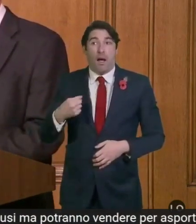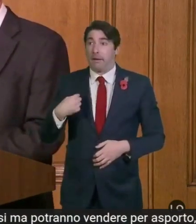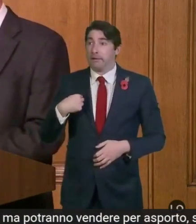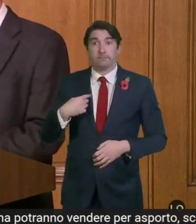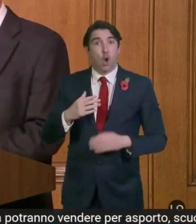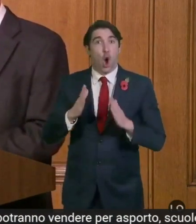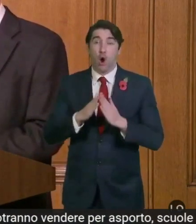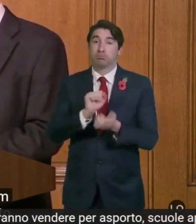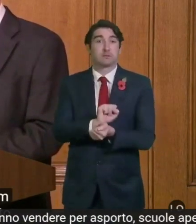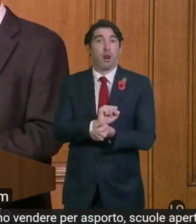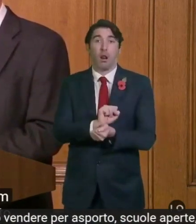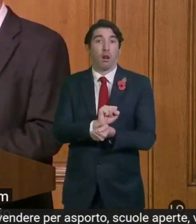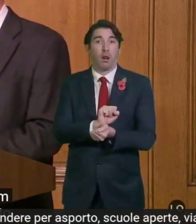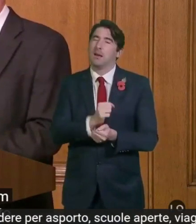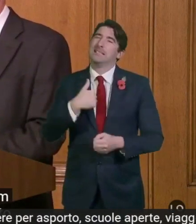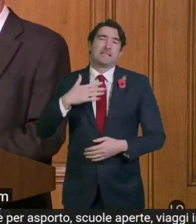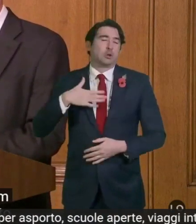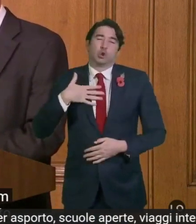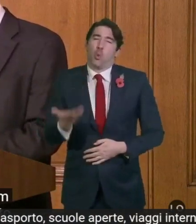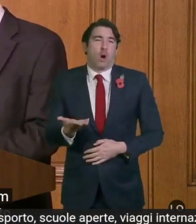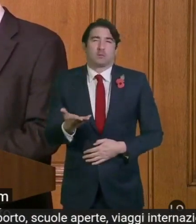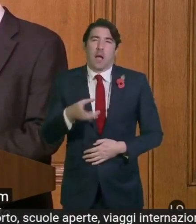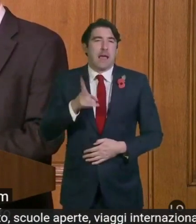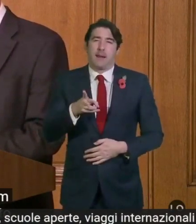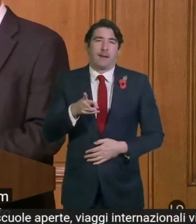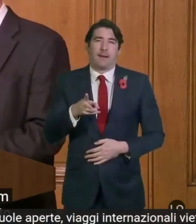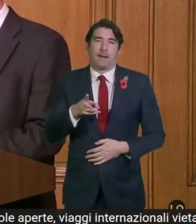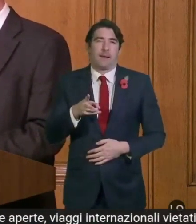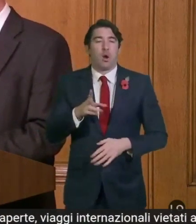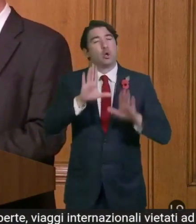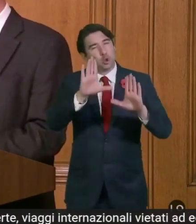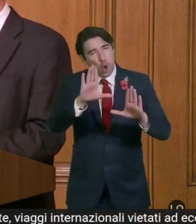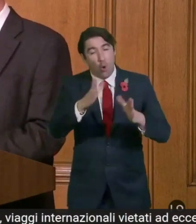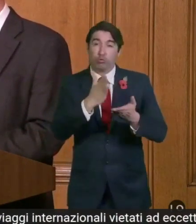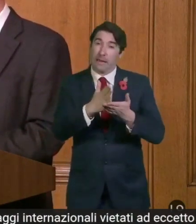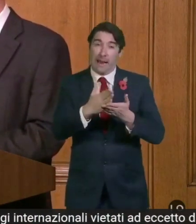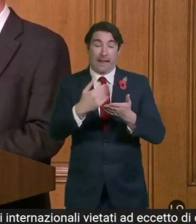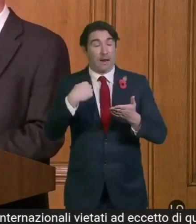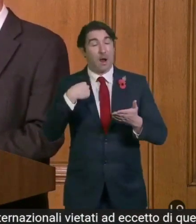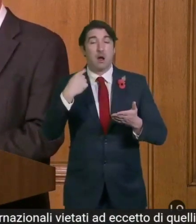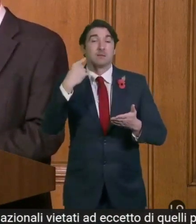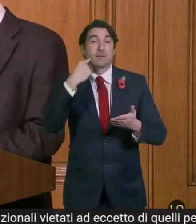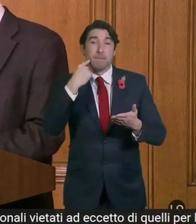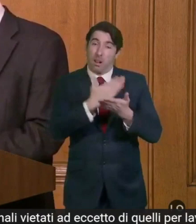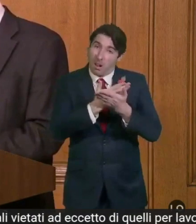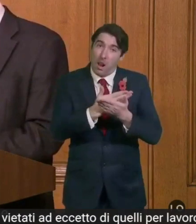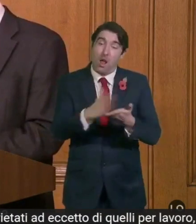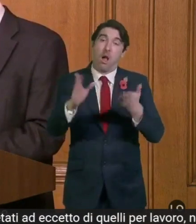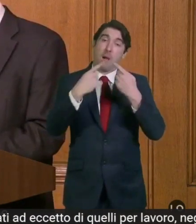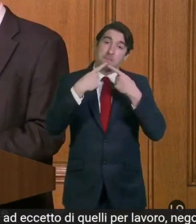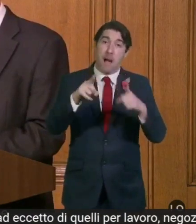to shielding, whilst reinforcing the message that for people who are particularly vulnerable, they do need to take even greater precautions than the general public.